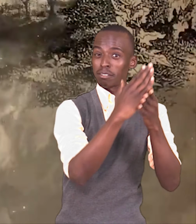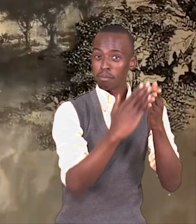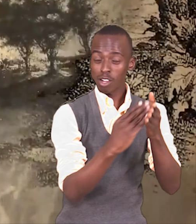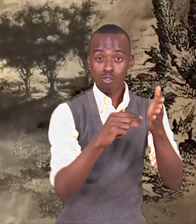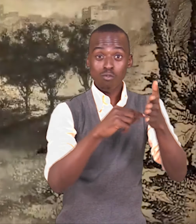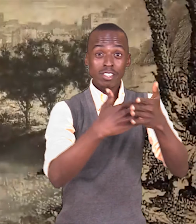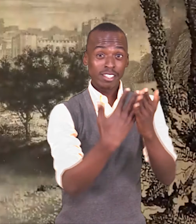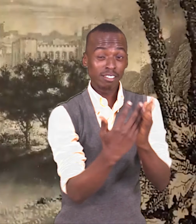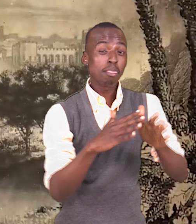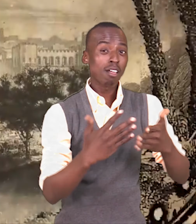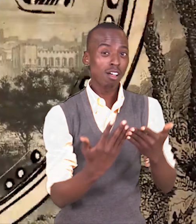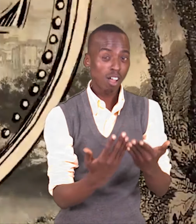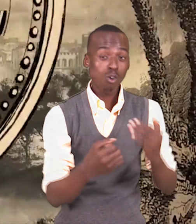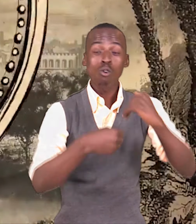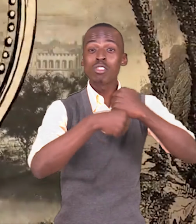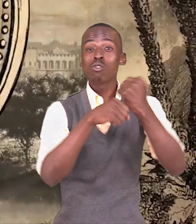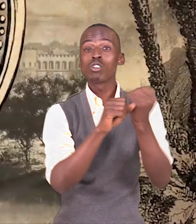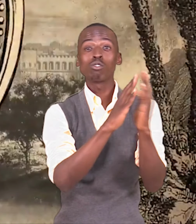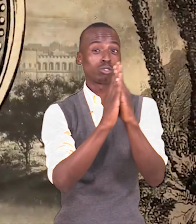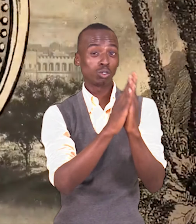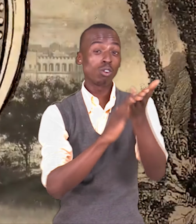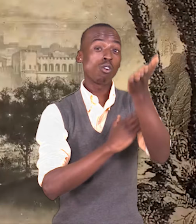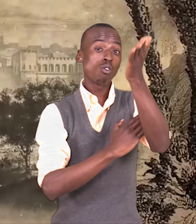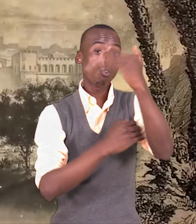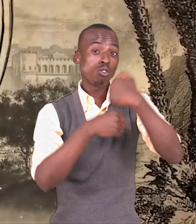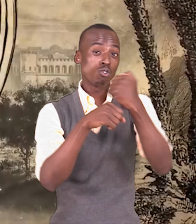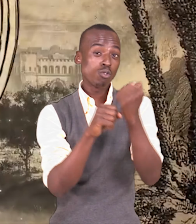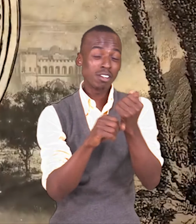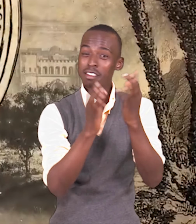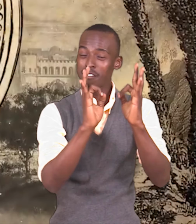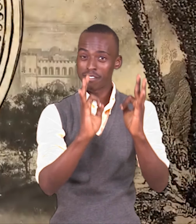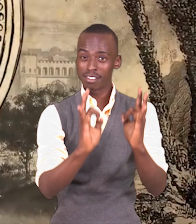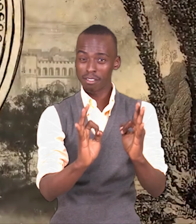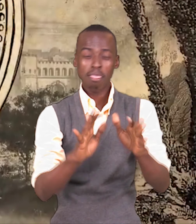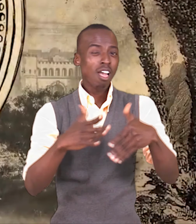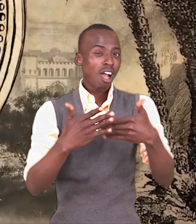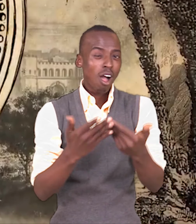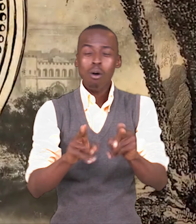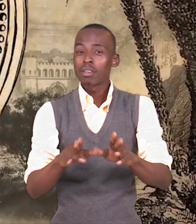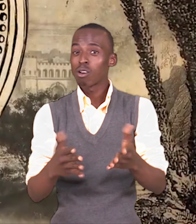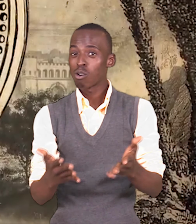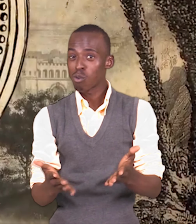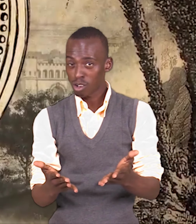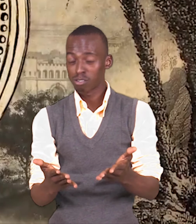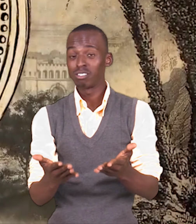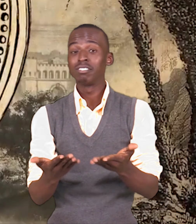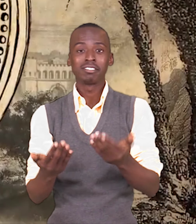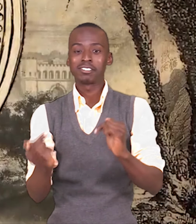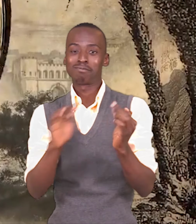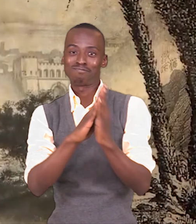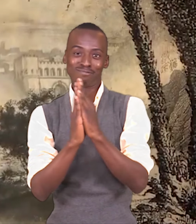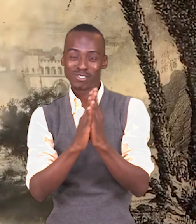him a ton of kids. And he says that through him and his family, all the nations of the earth are now going to find God's